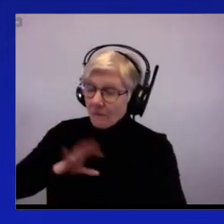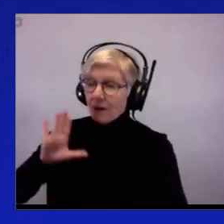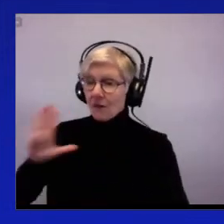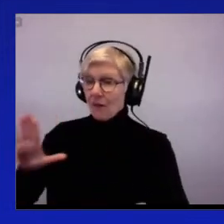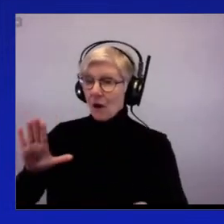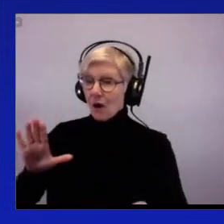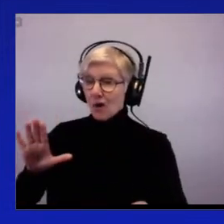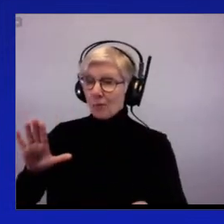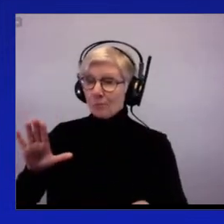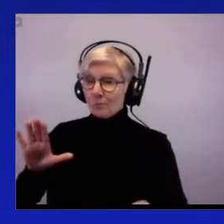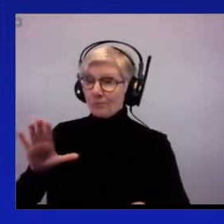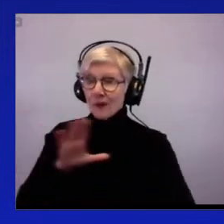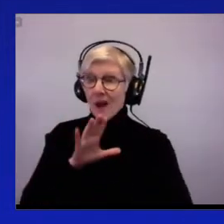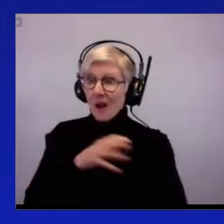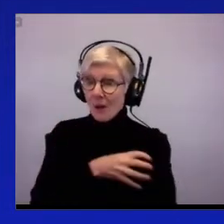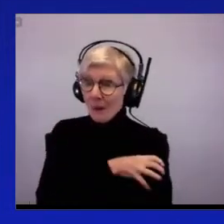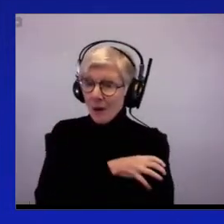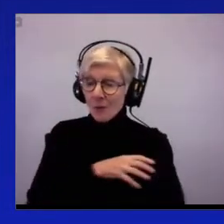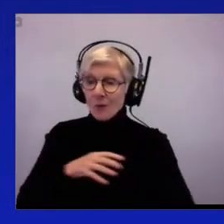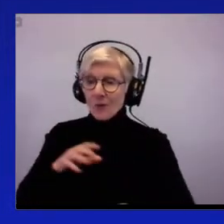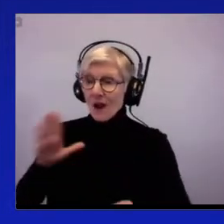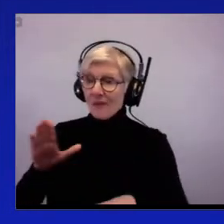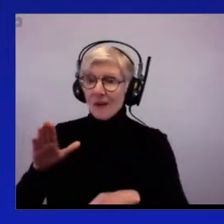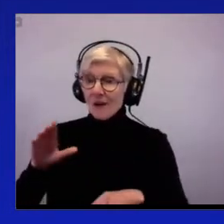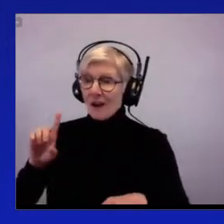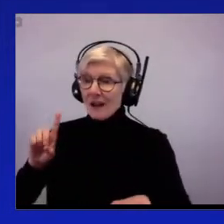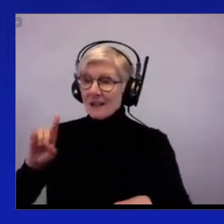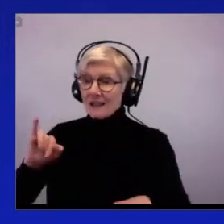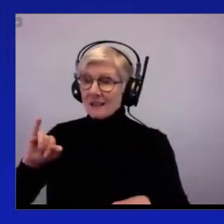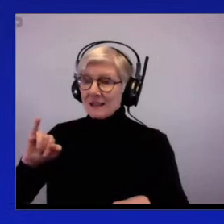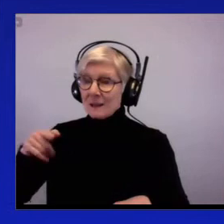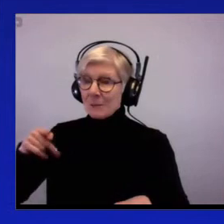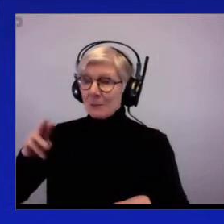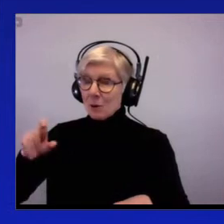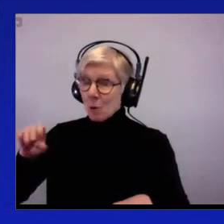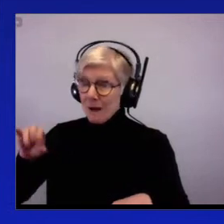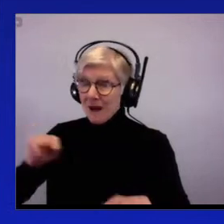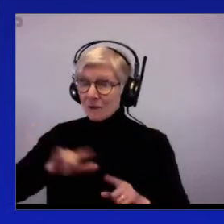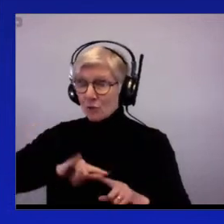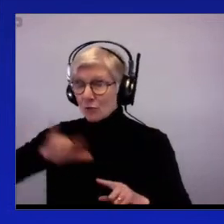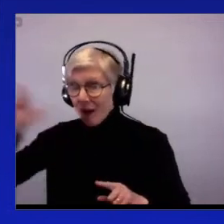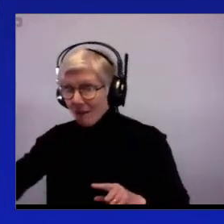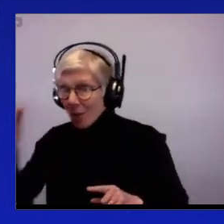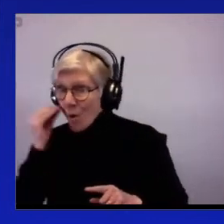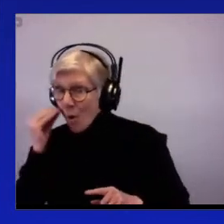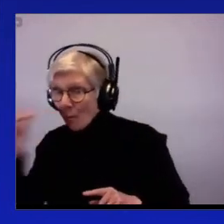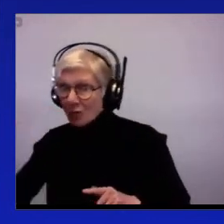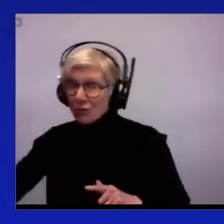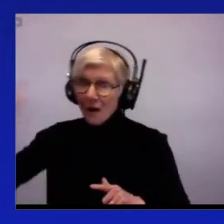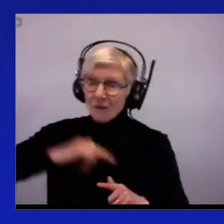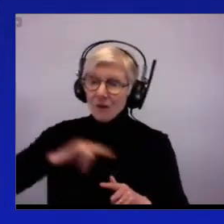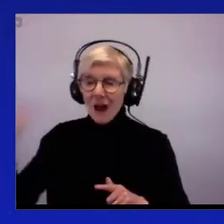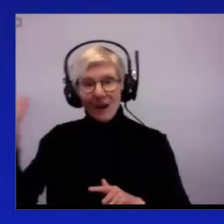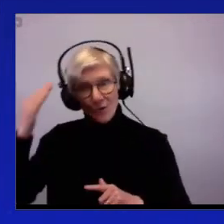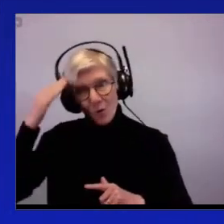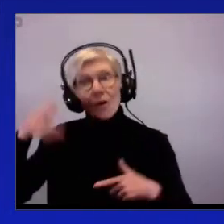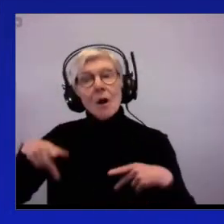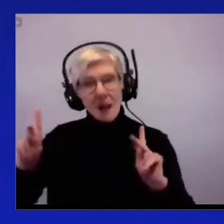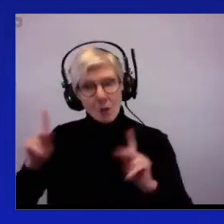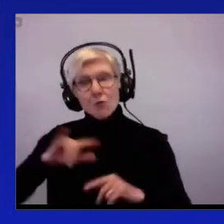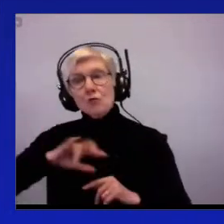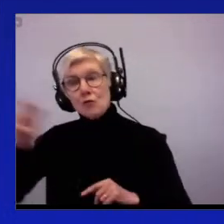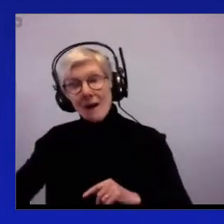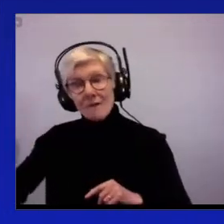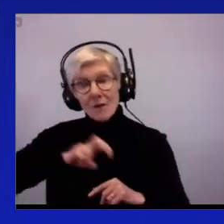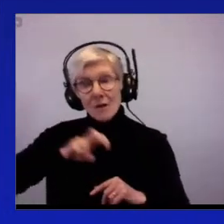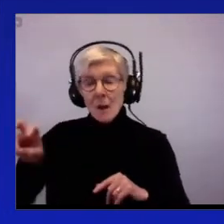options that the rest of us may not have, diplomats that need to travel back to their home countries, etc. So I know they are traveling, but those rules